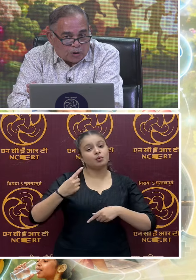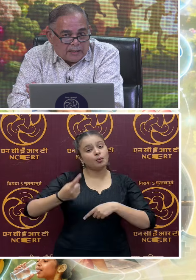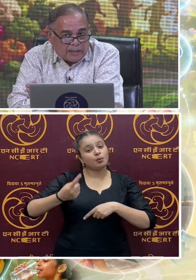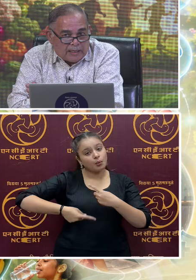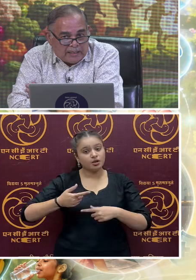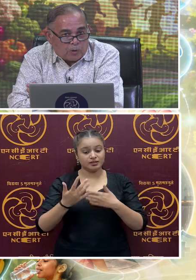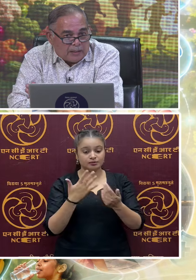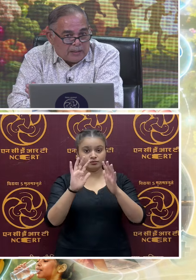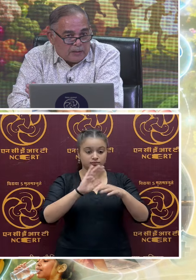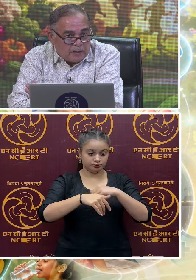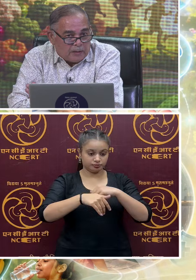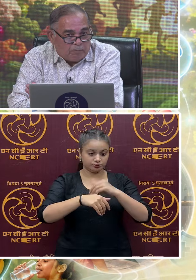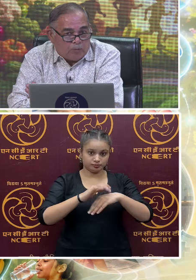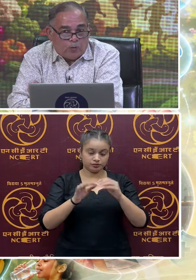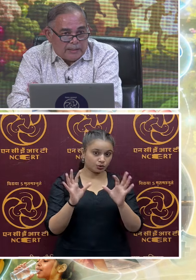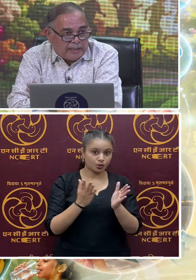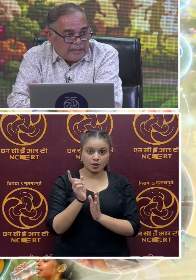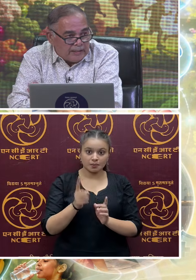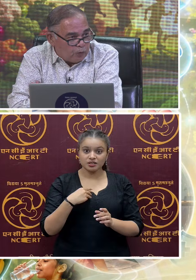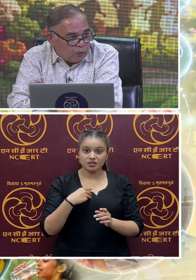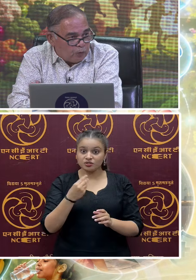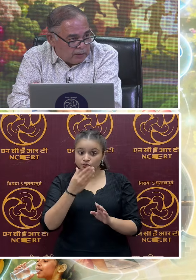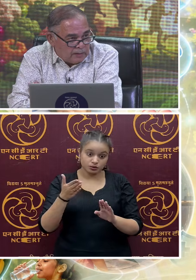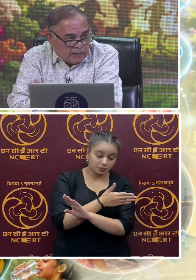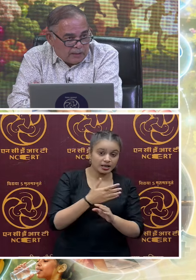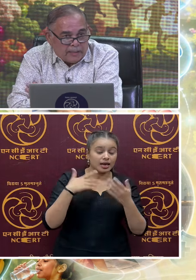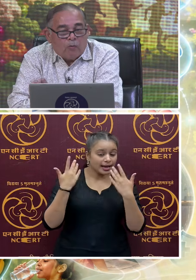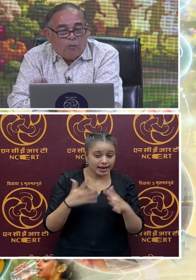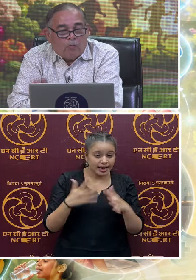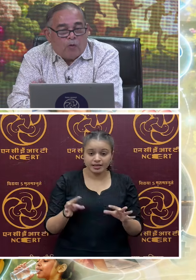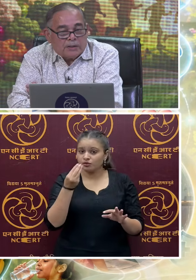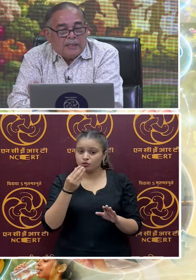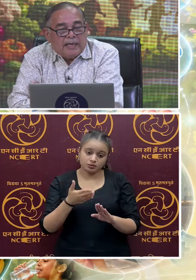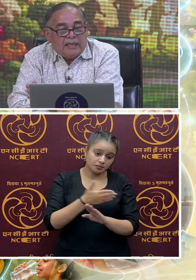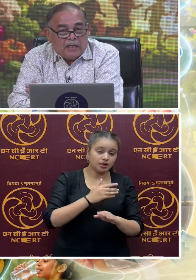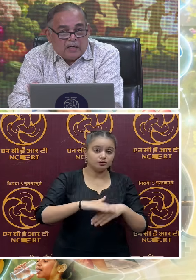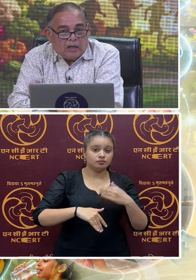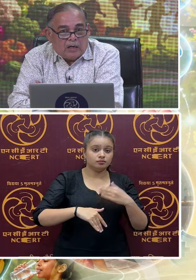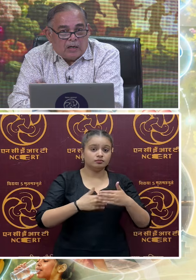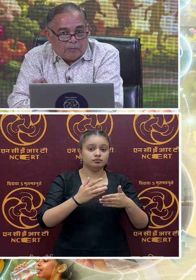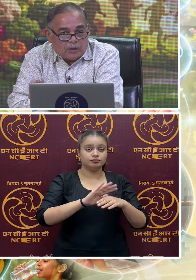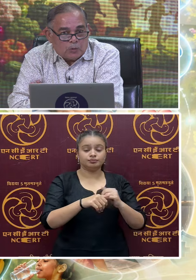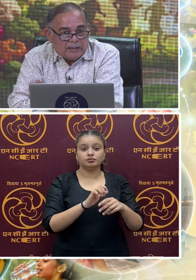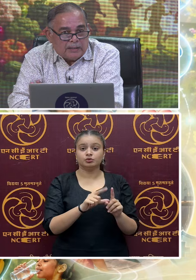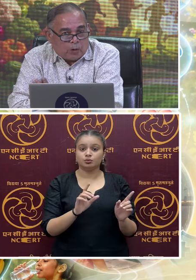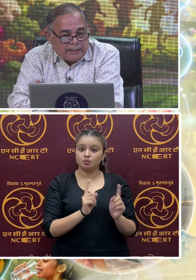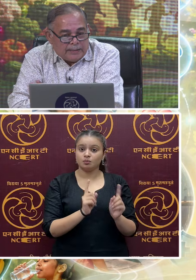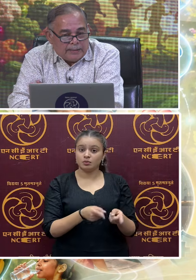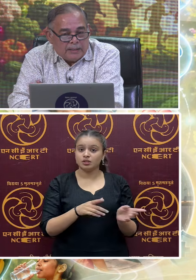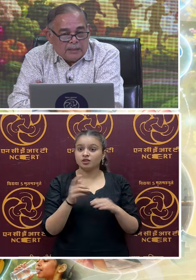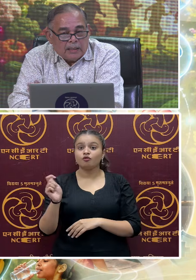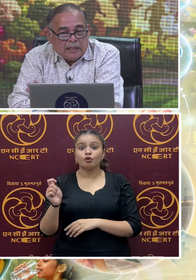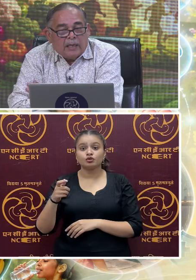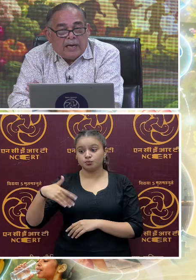always wash the hand properly before eating any food. Wash the hand after using